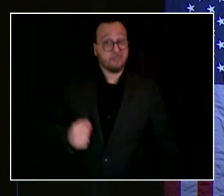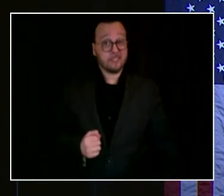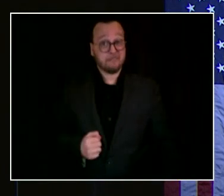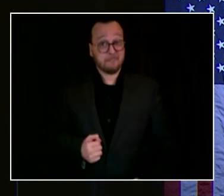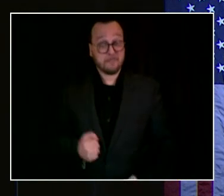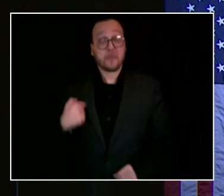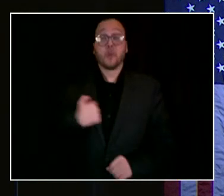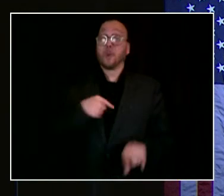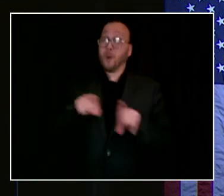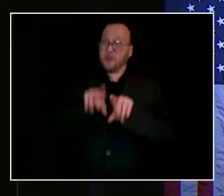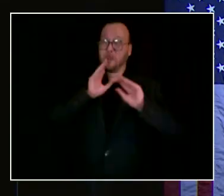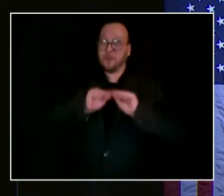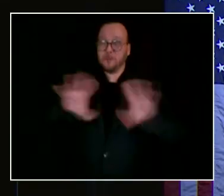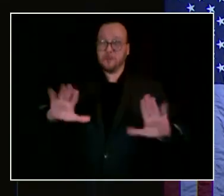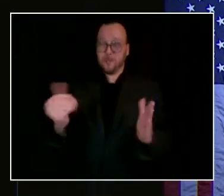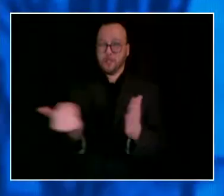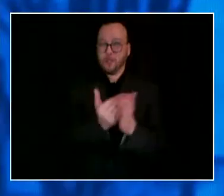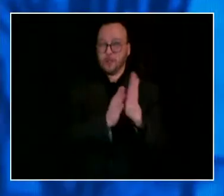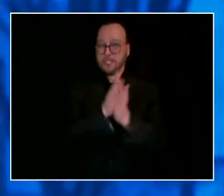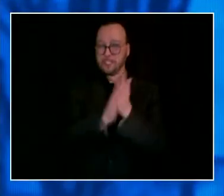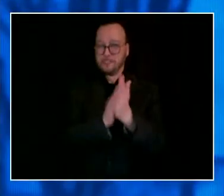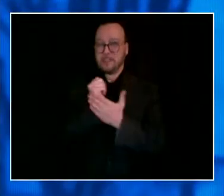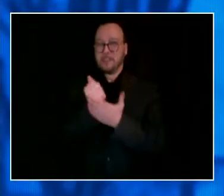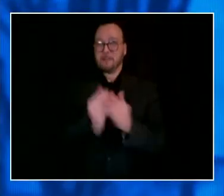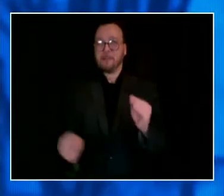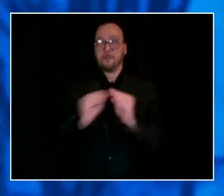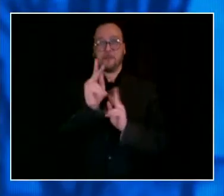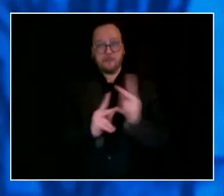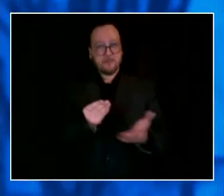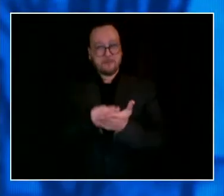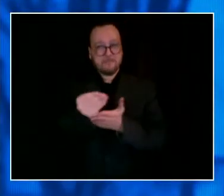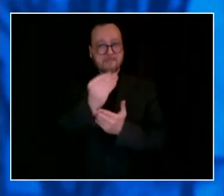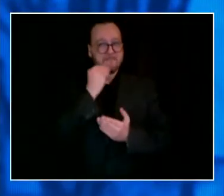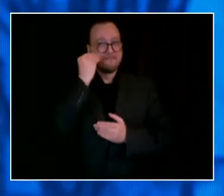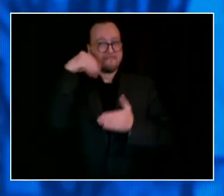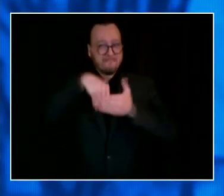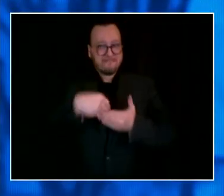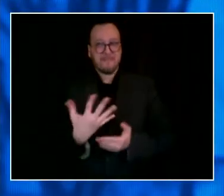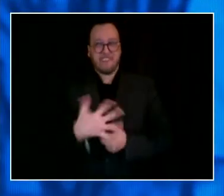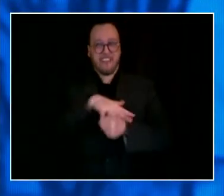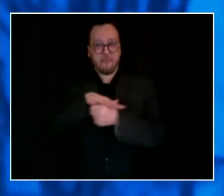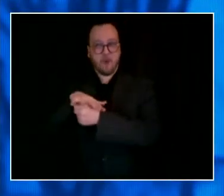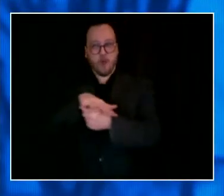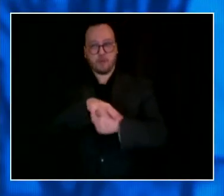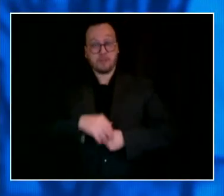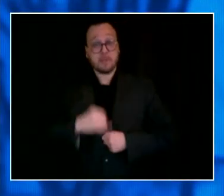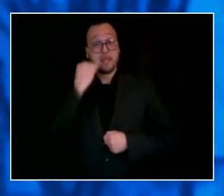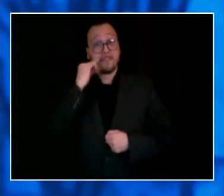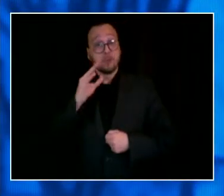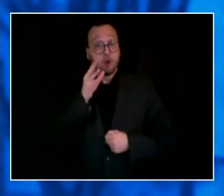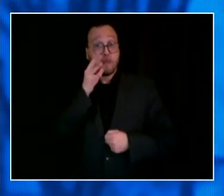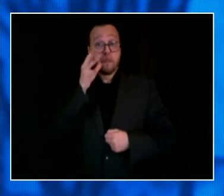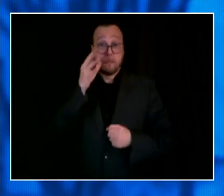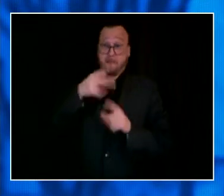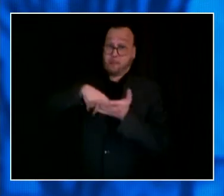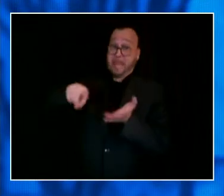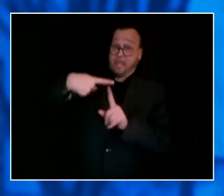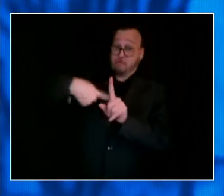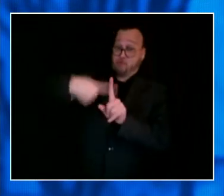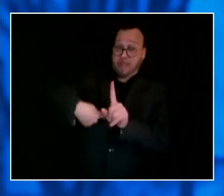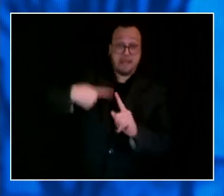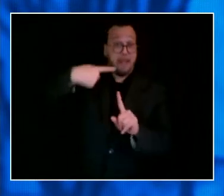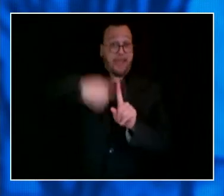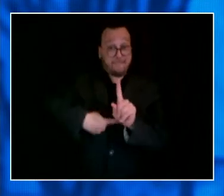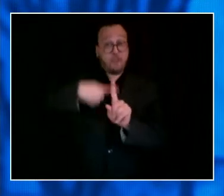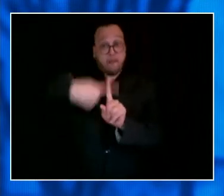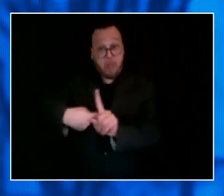out new initiatives to help more people buy a home in the 5 boroughs. If you are paying rent every month, it should count